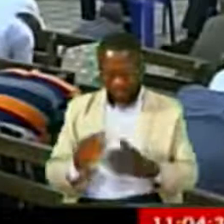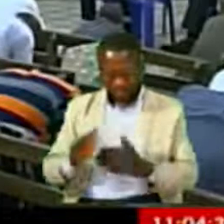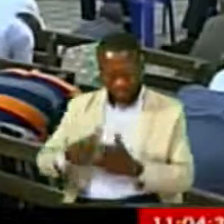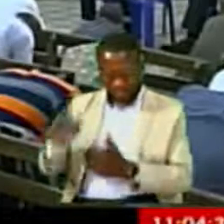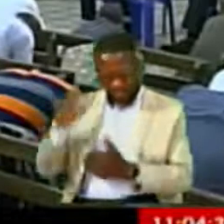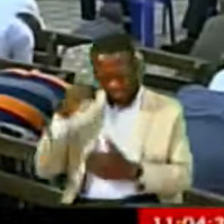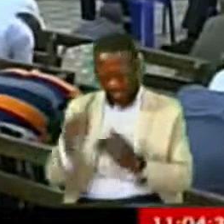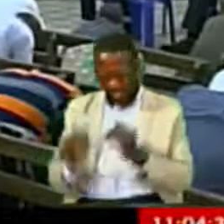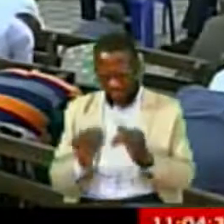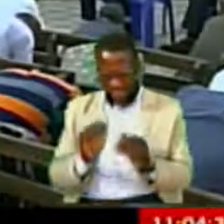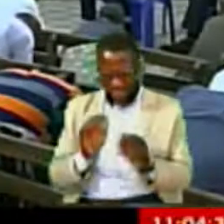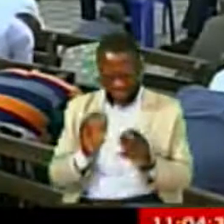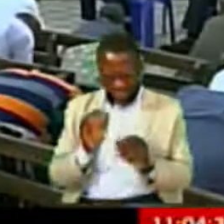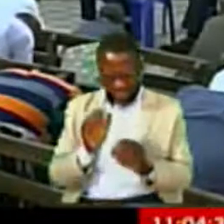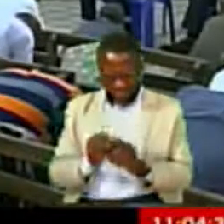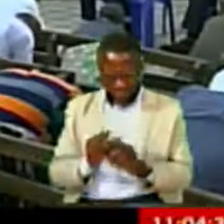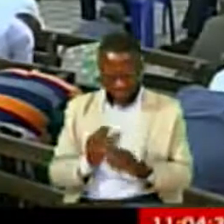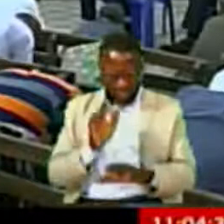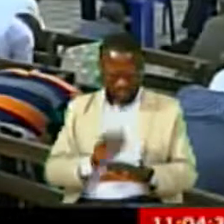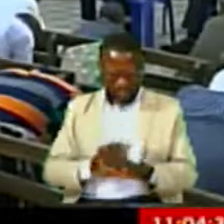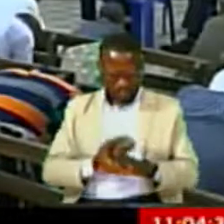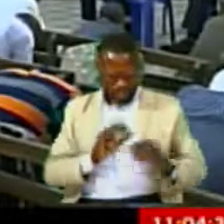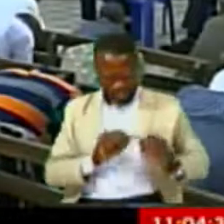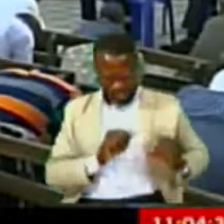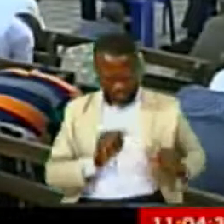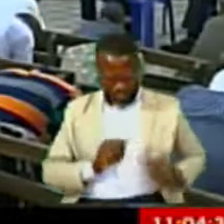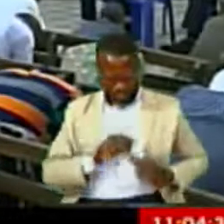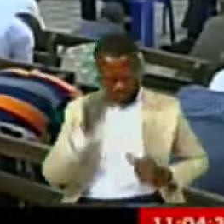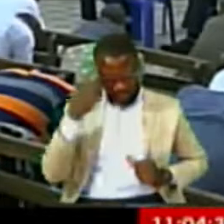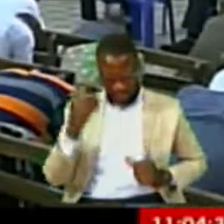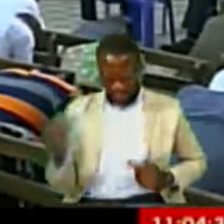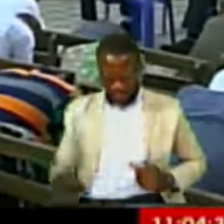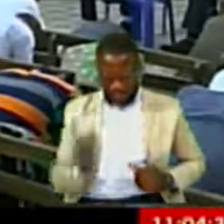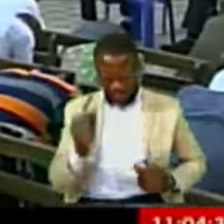As the word is touching your heart, come to Lord.